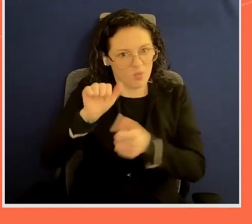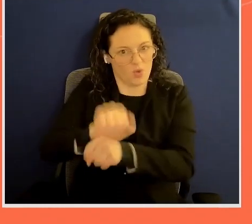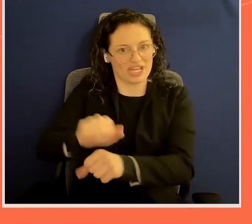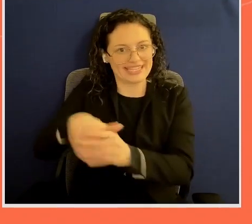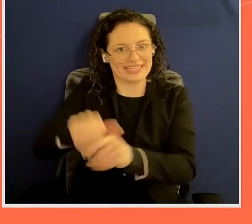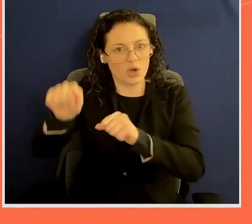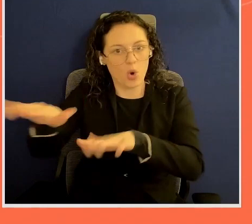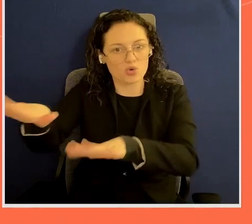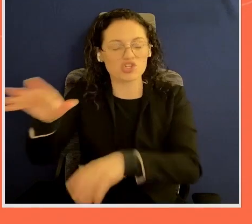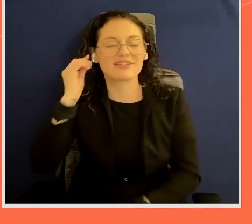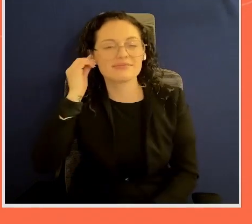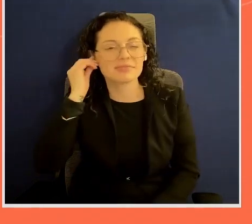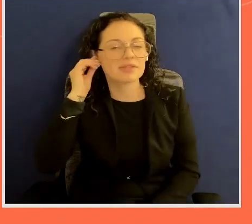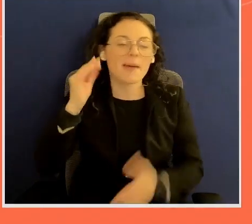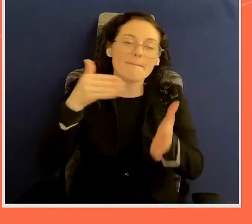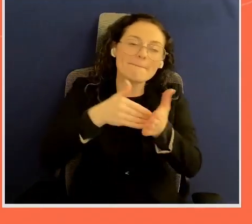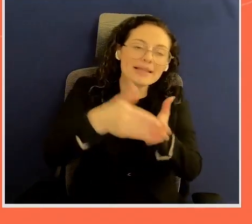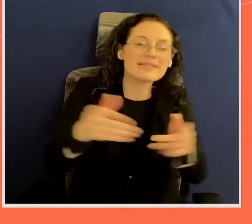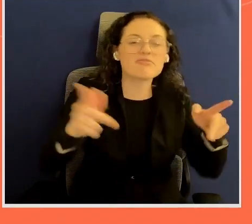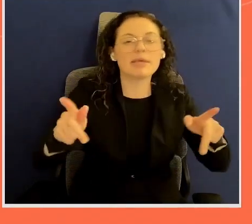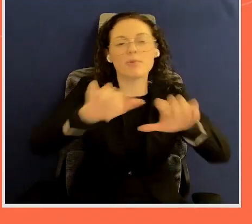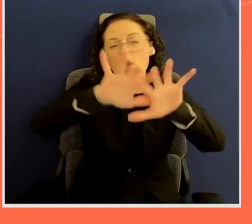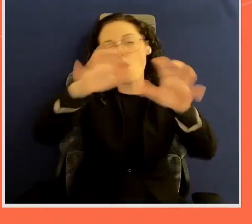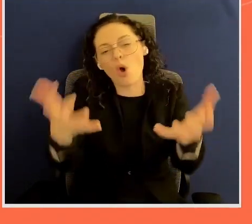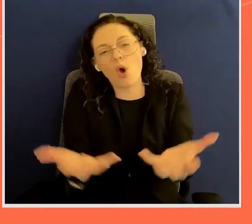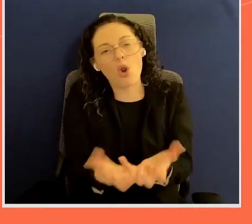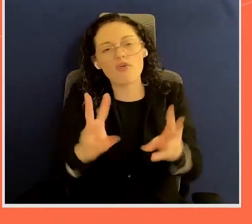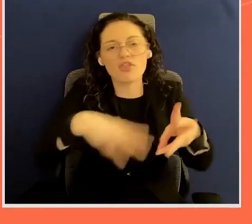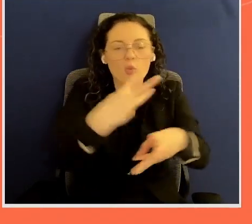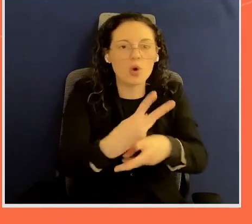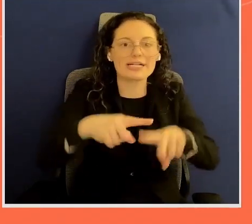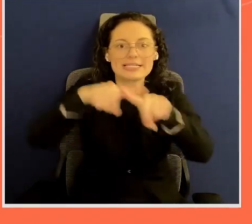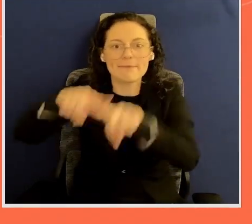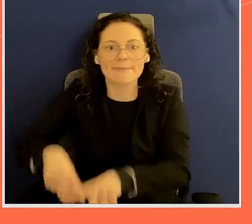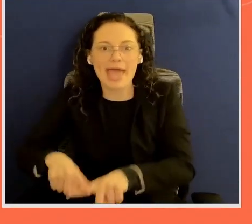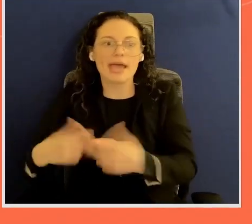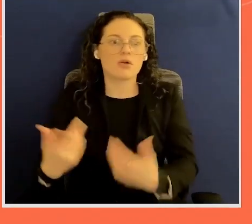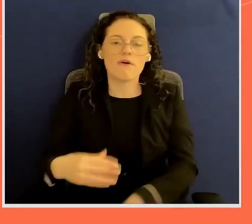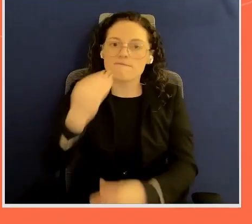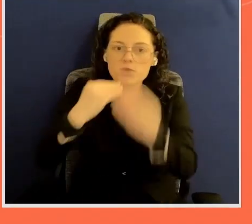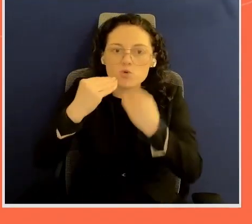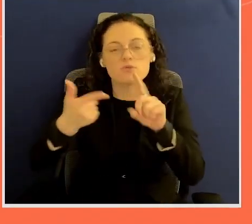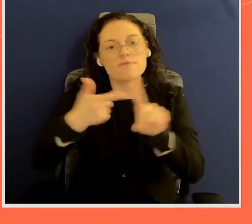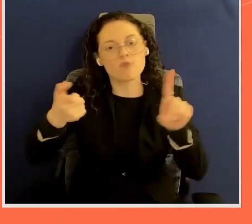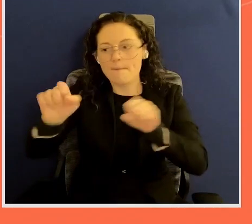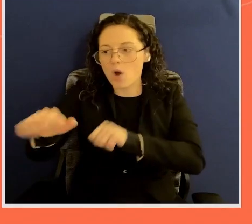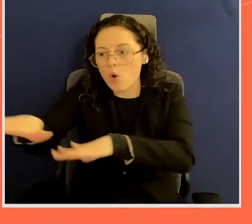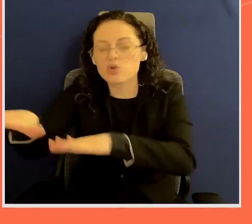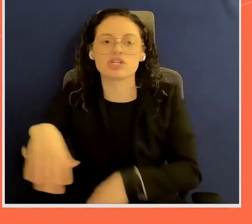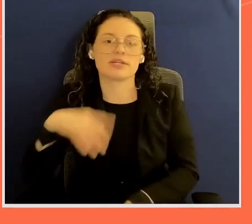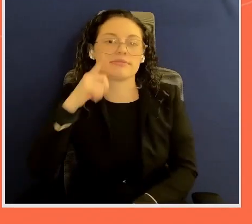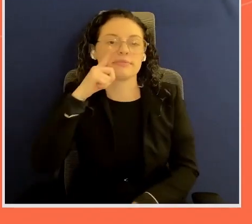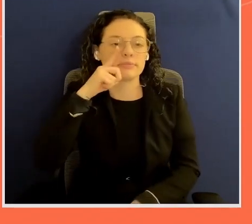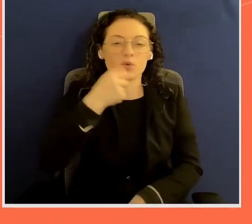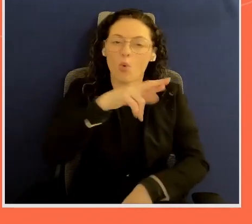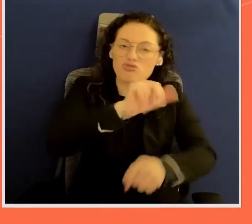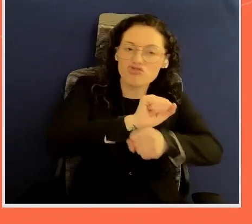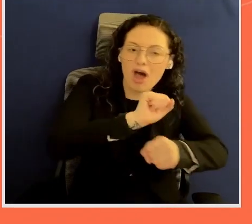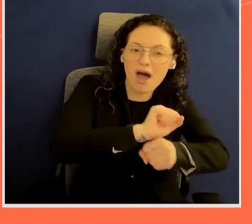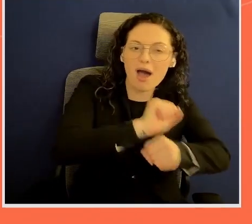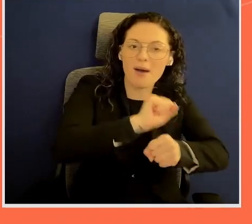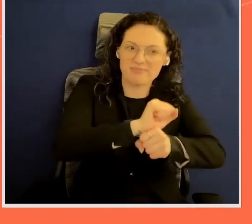Reserve in 1956, or better known as the 70 Islands, the world-famous picture that we always see on all